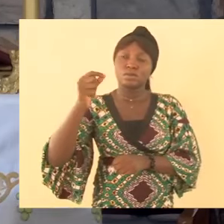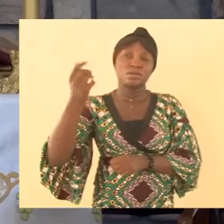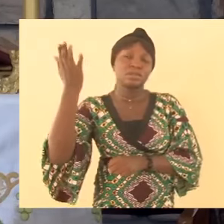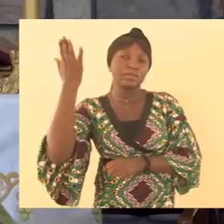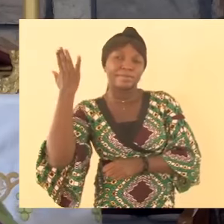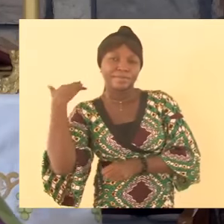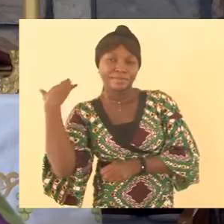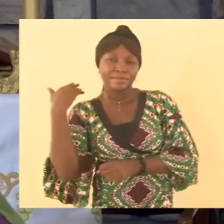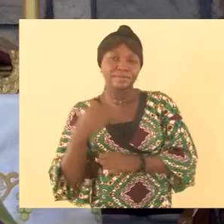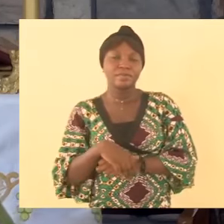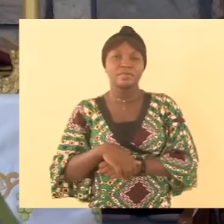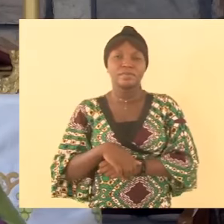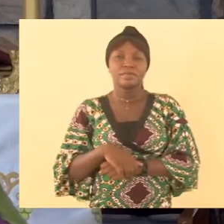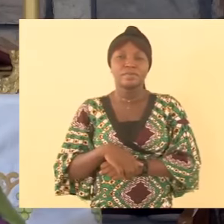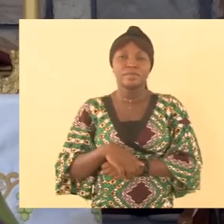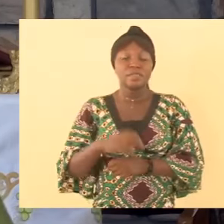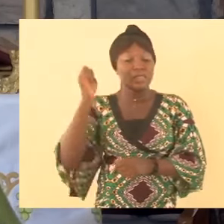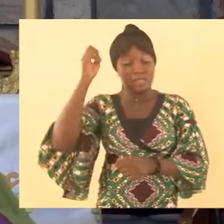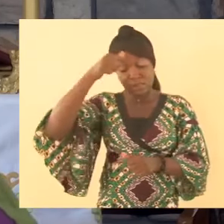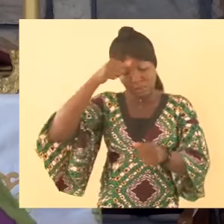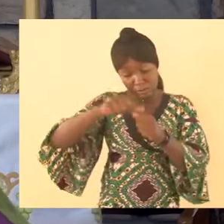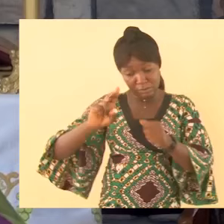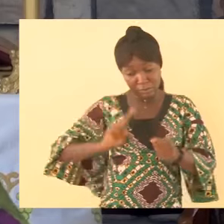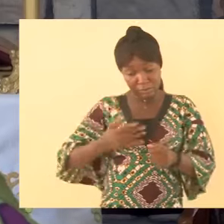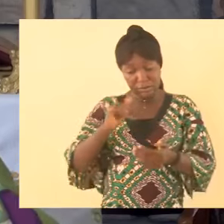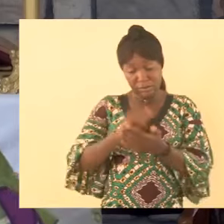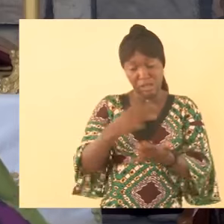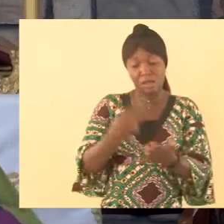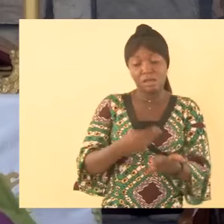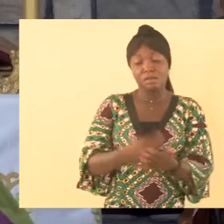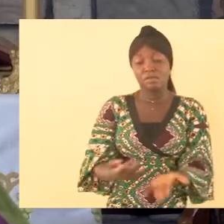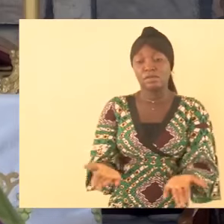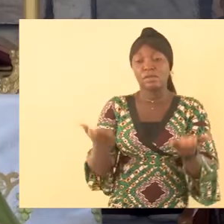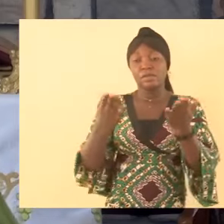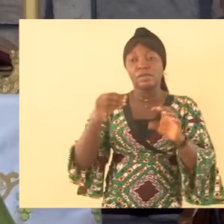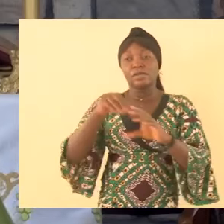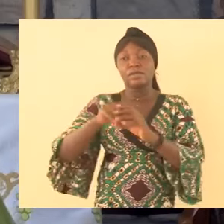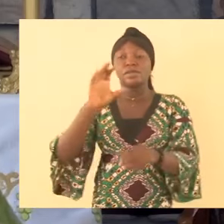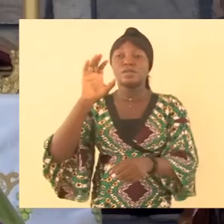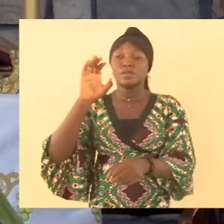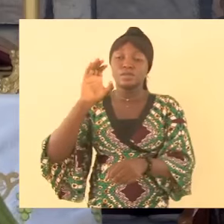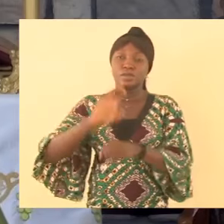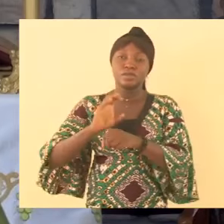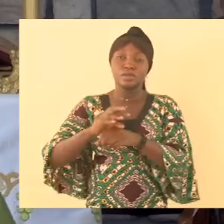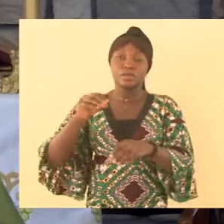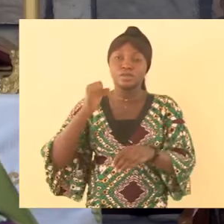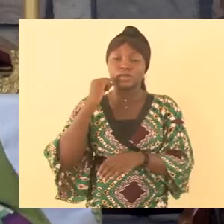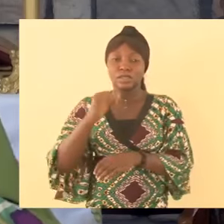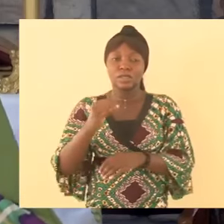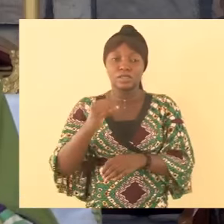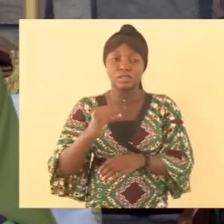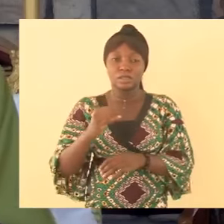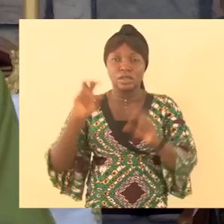celebrated retreat preacher and mystic. He reminds us that fundraising in the church is,